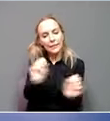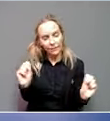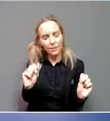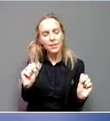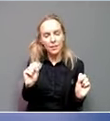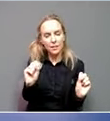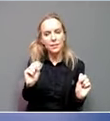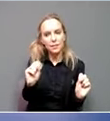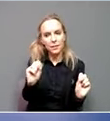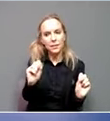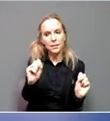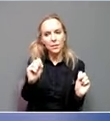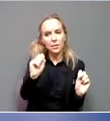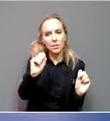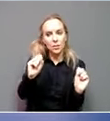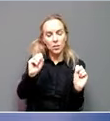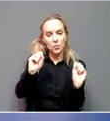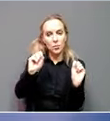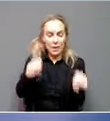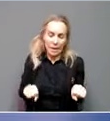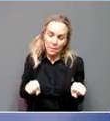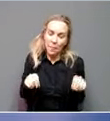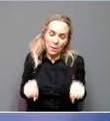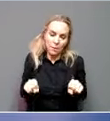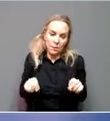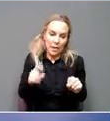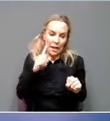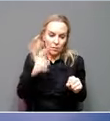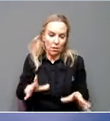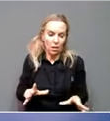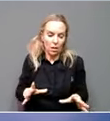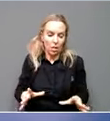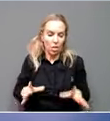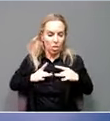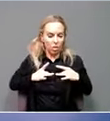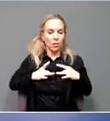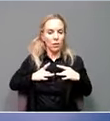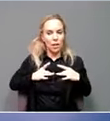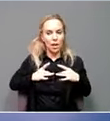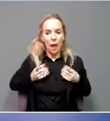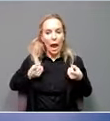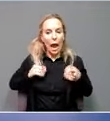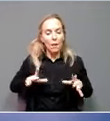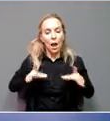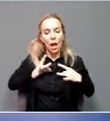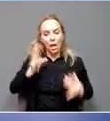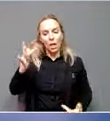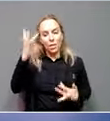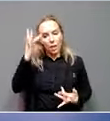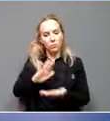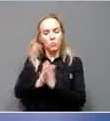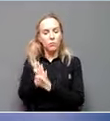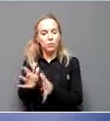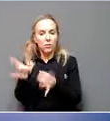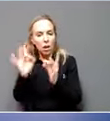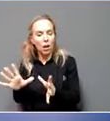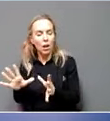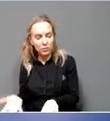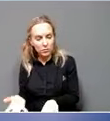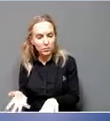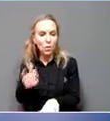more likely to be able to contract the virus, to have a bad outcome from the virus, or to have the virus